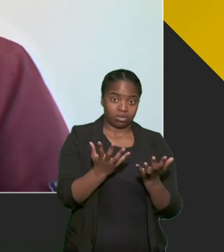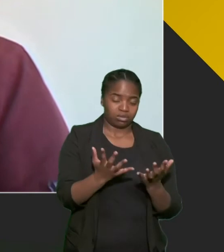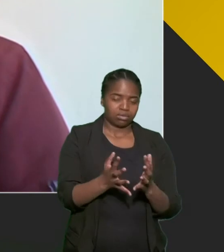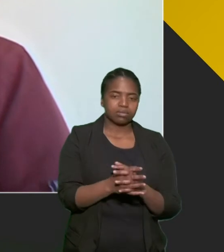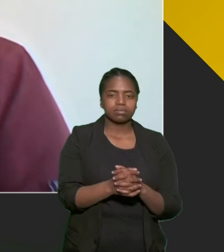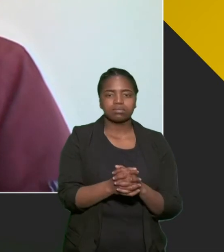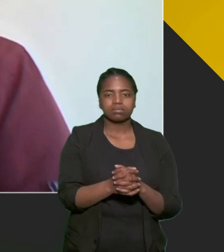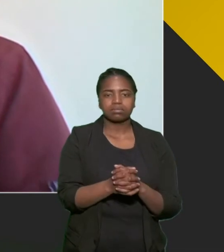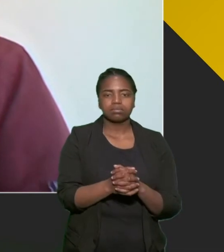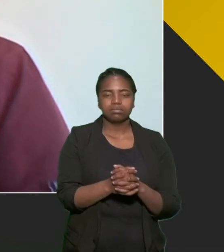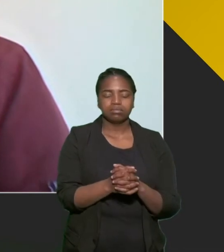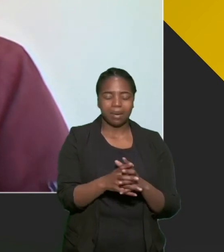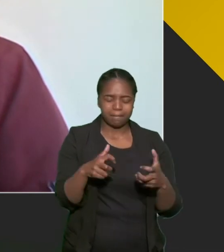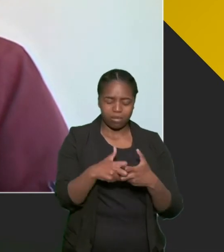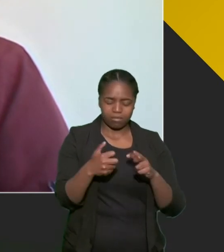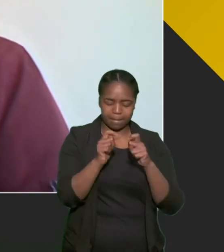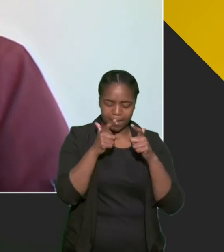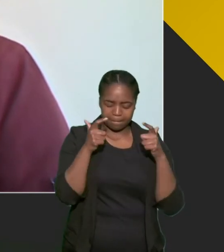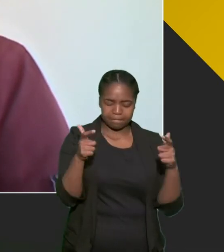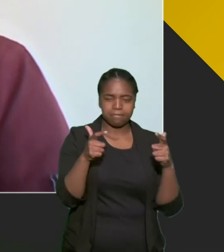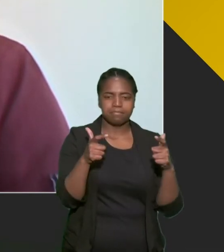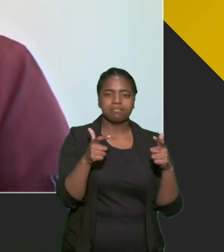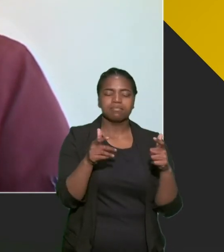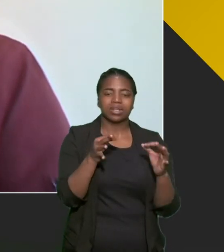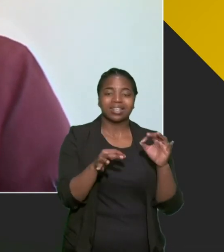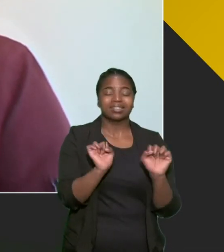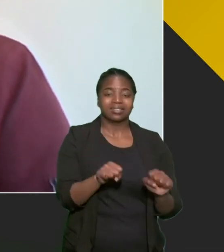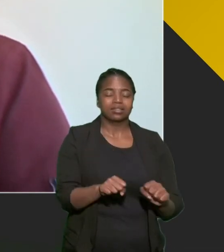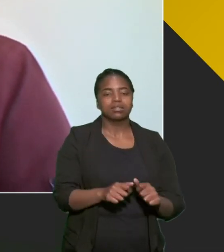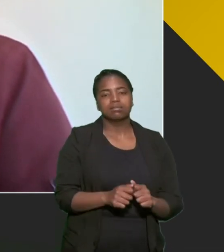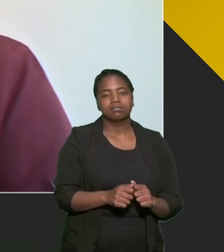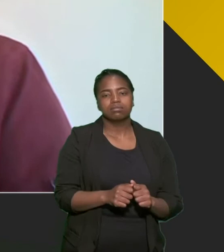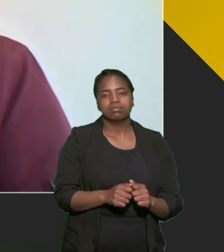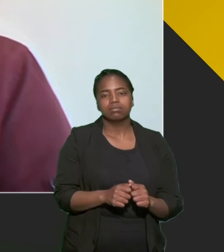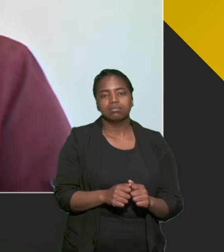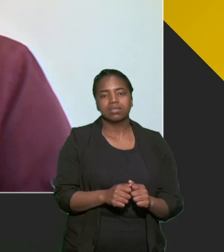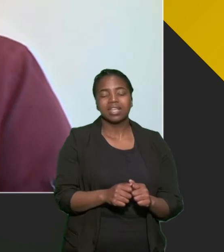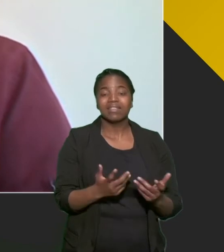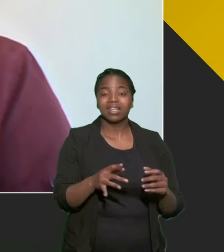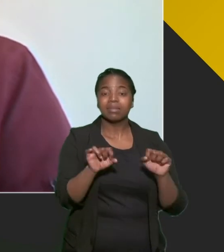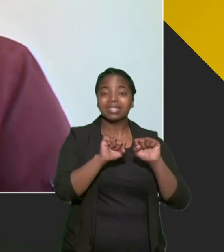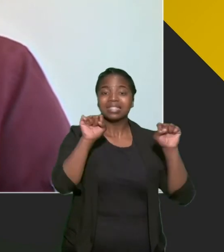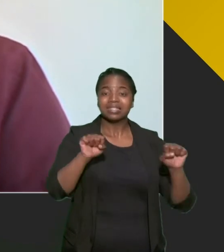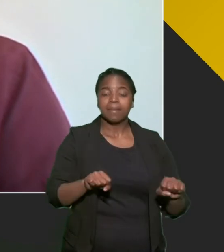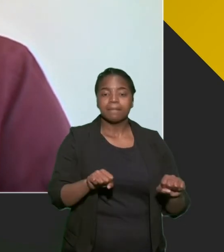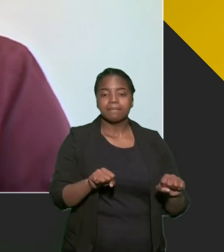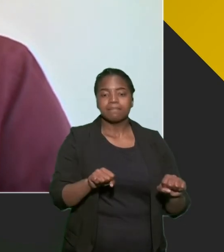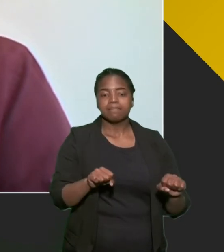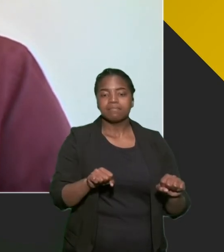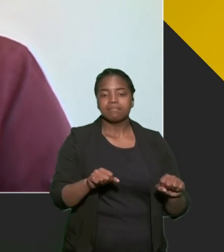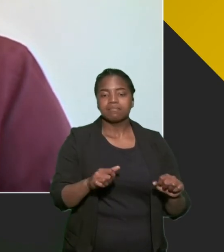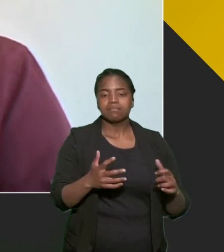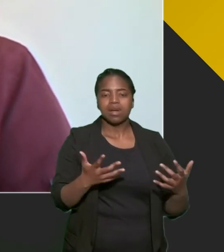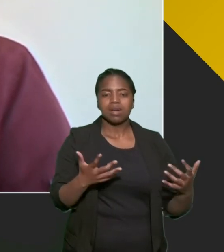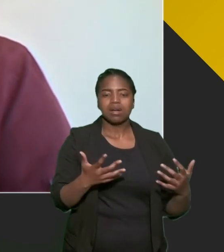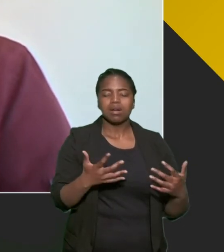had serious problems politically, in which our political system has worked. Let